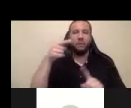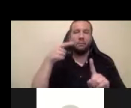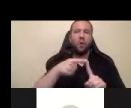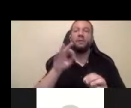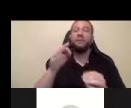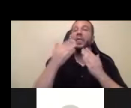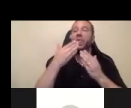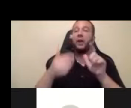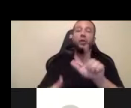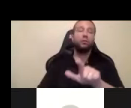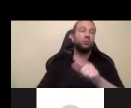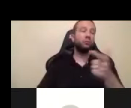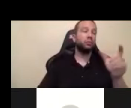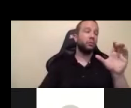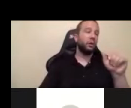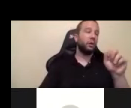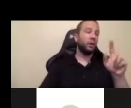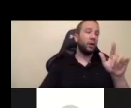Carly.